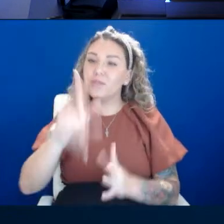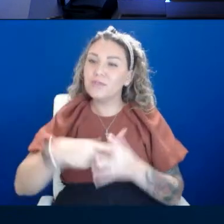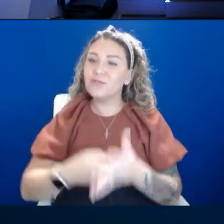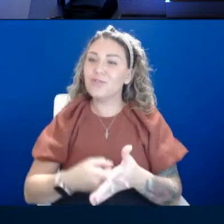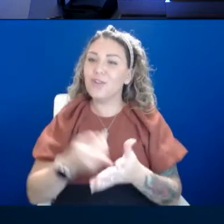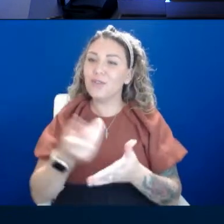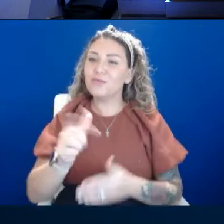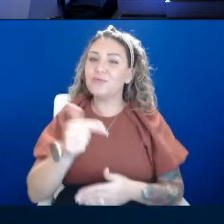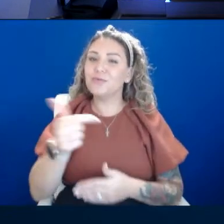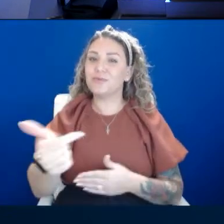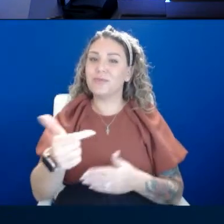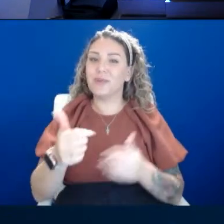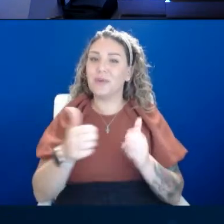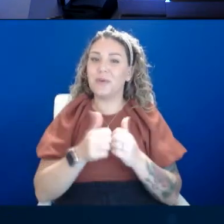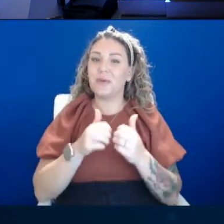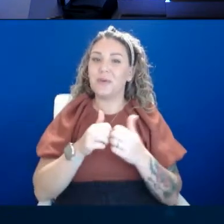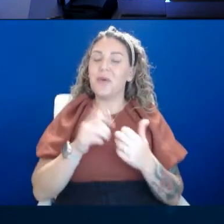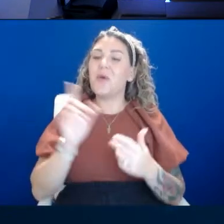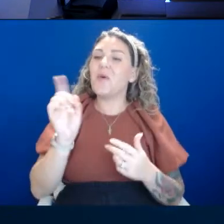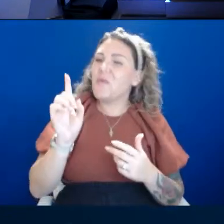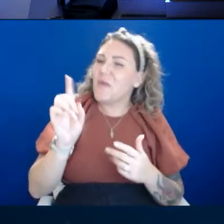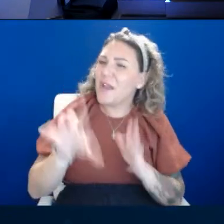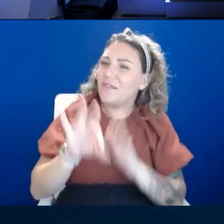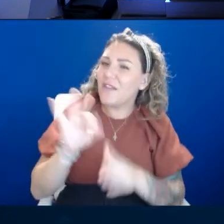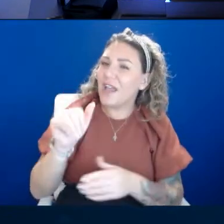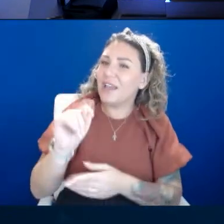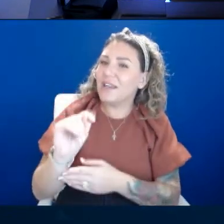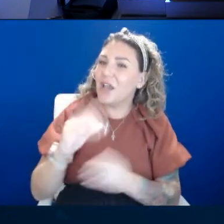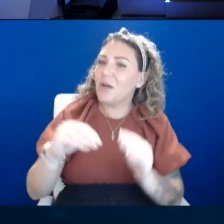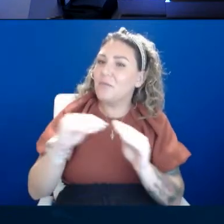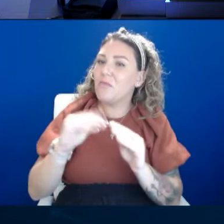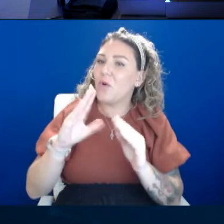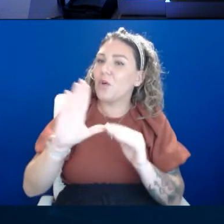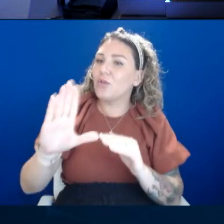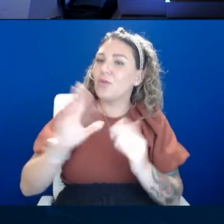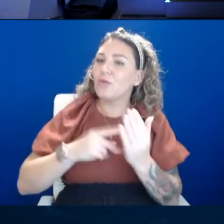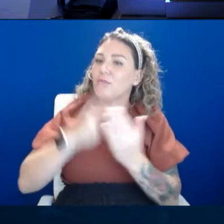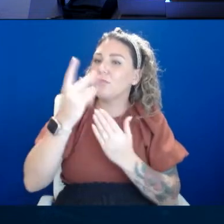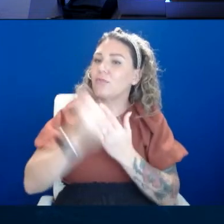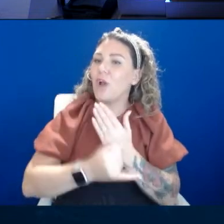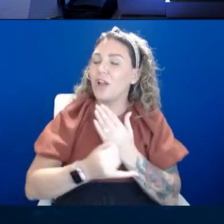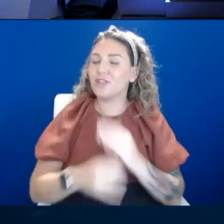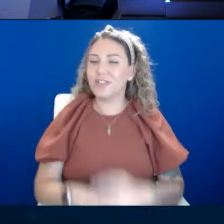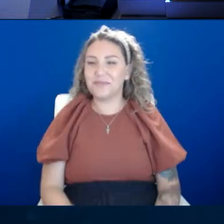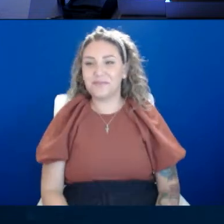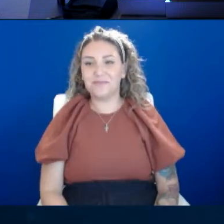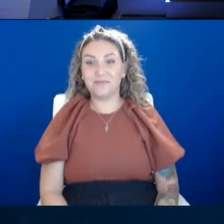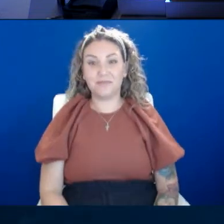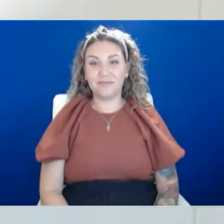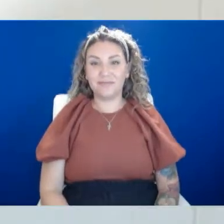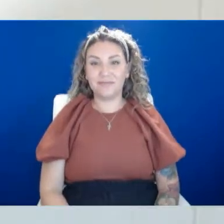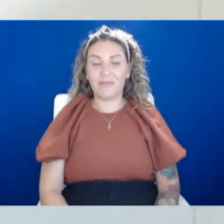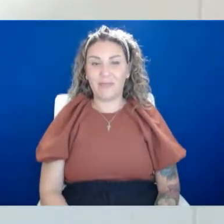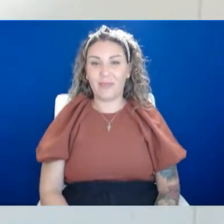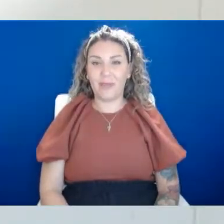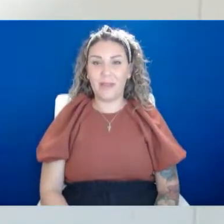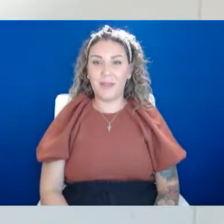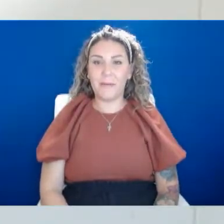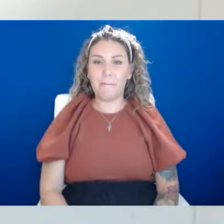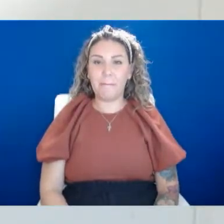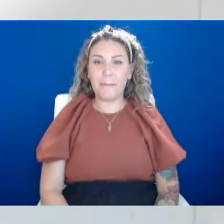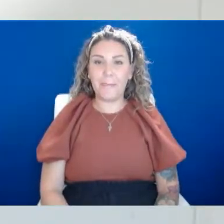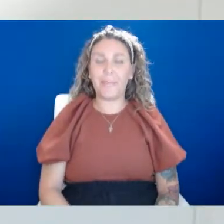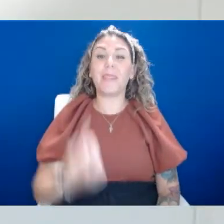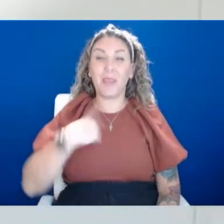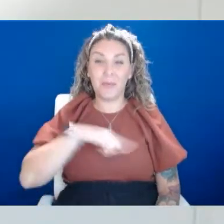Joellen's question. Where can I find out more about your project? And what else do you want us to know? So we're